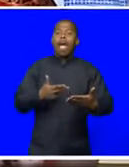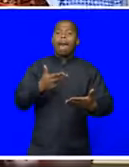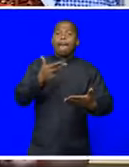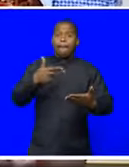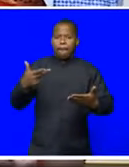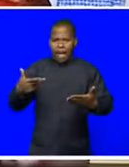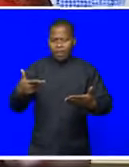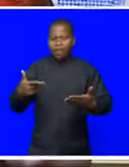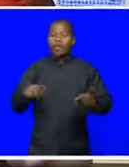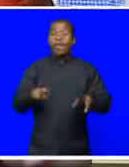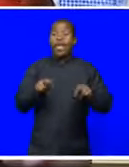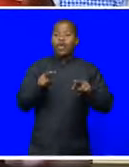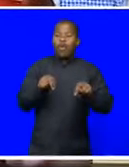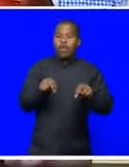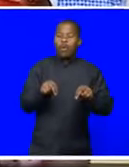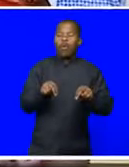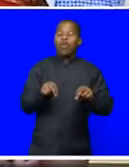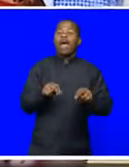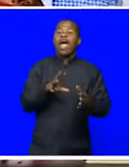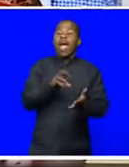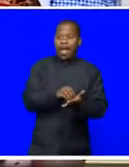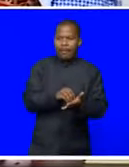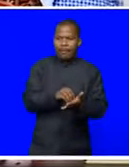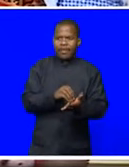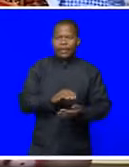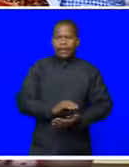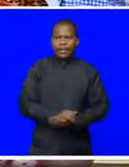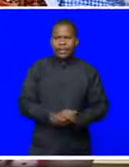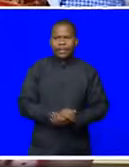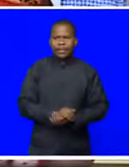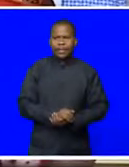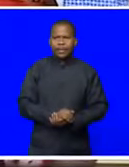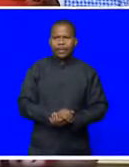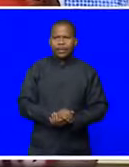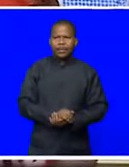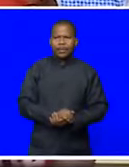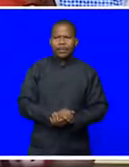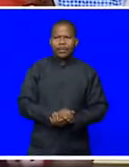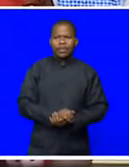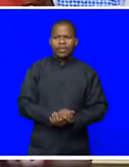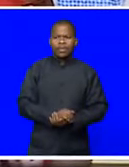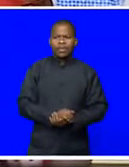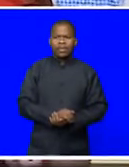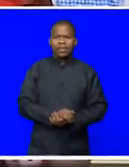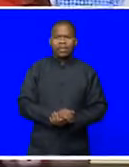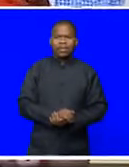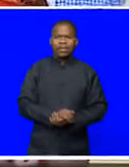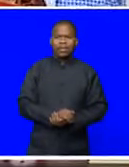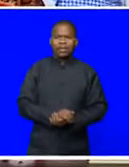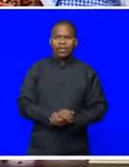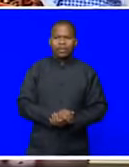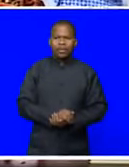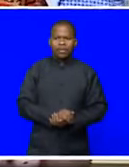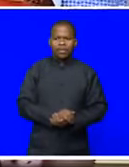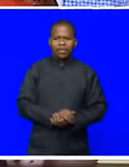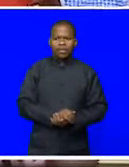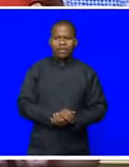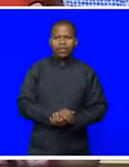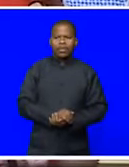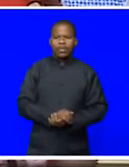renewed, or maybe not just Africa, the Africa, Caribbean, Pacific